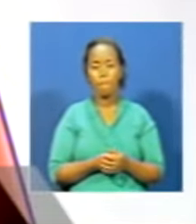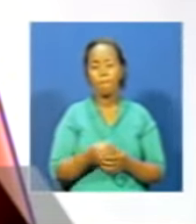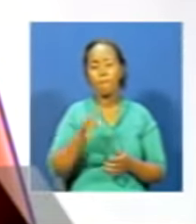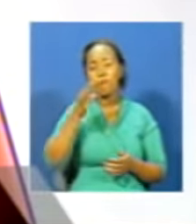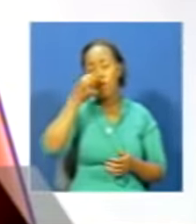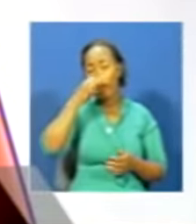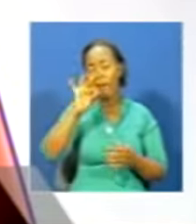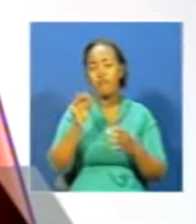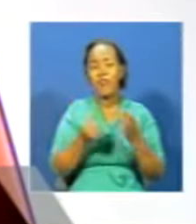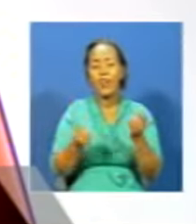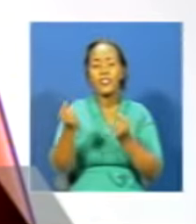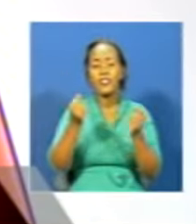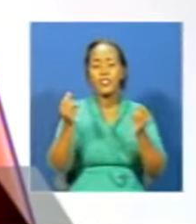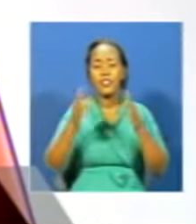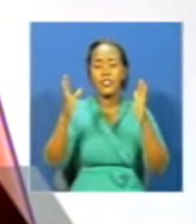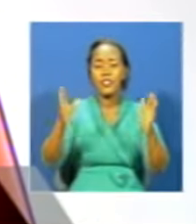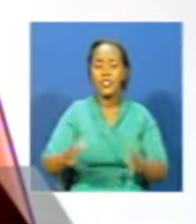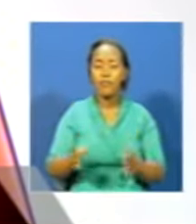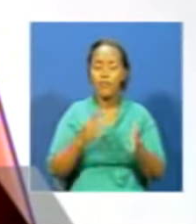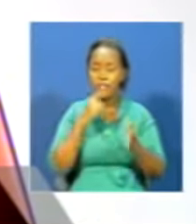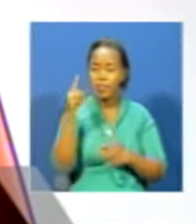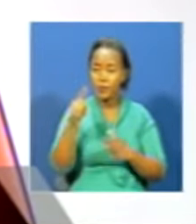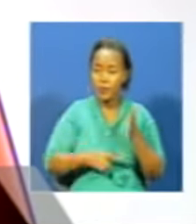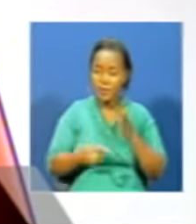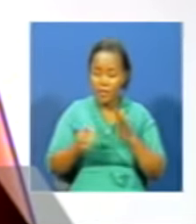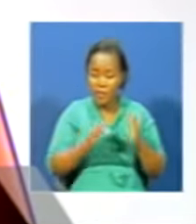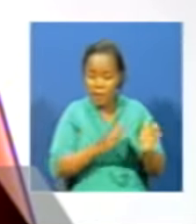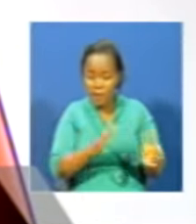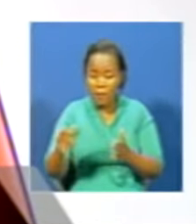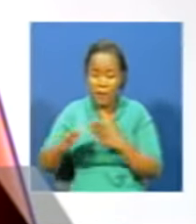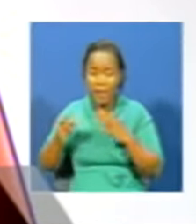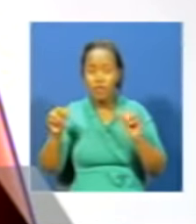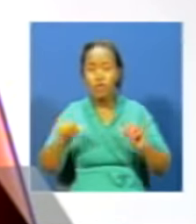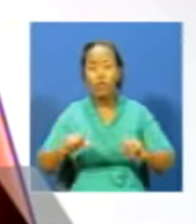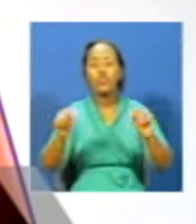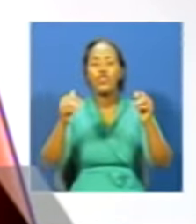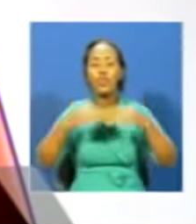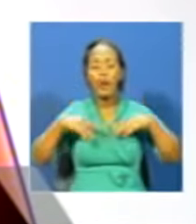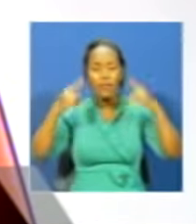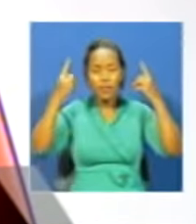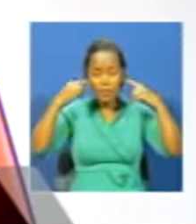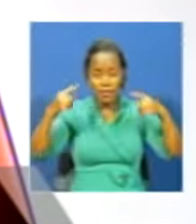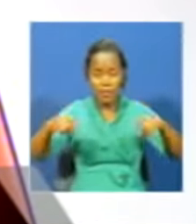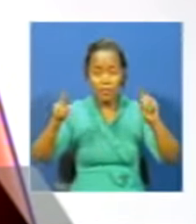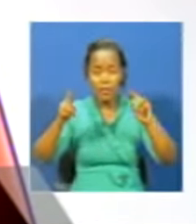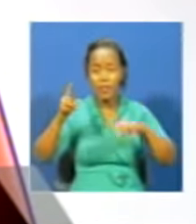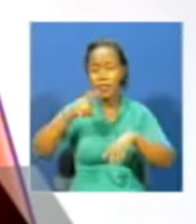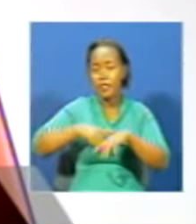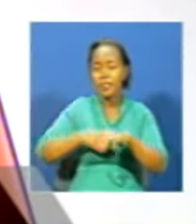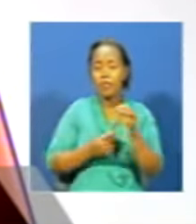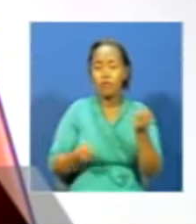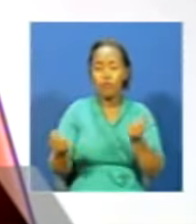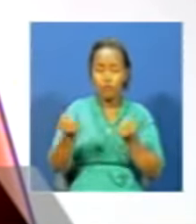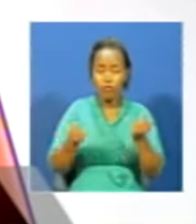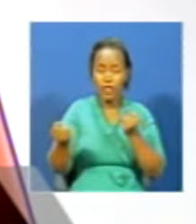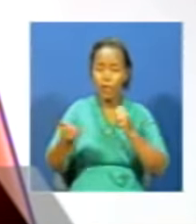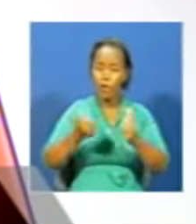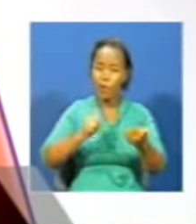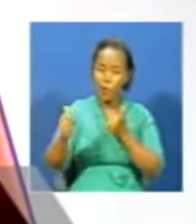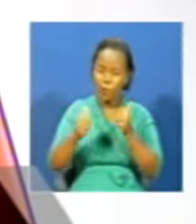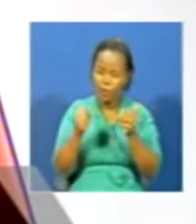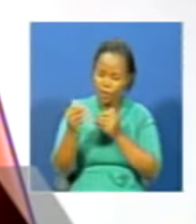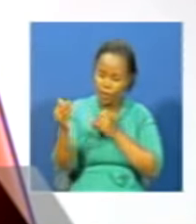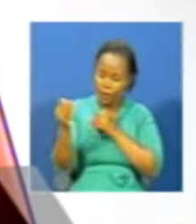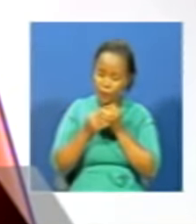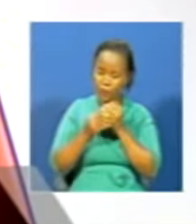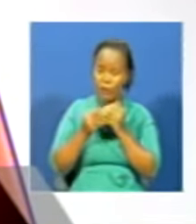has said his plan is to continue showing a splendid performance as the sixth round of the WRC Safari Rally kicks off this Thursday